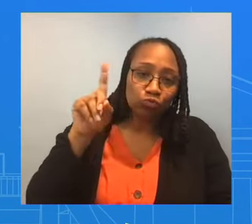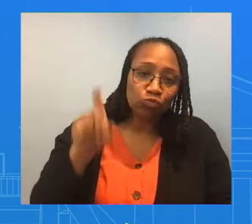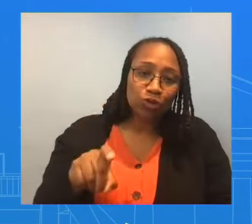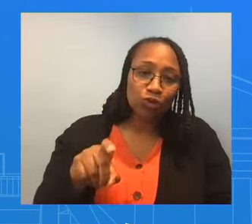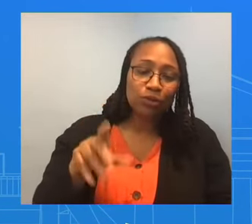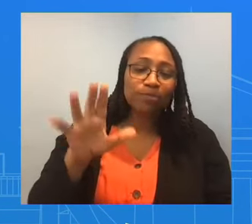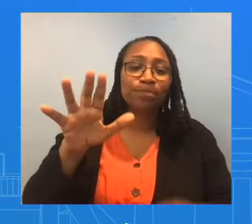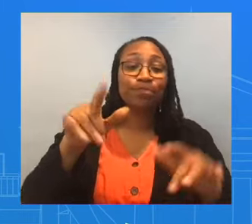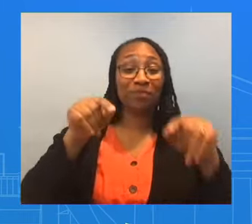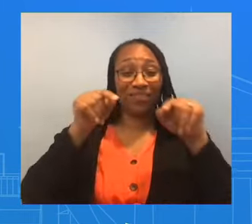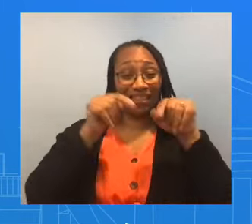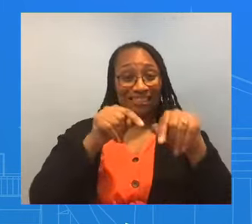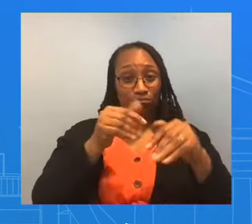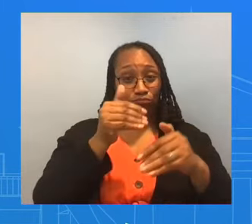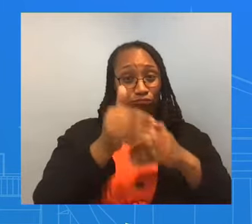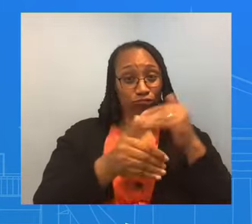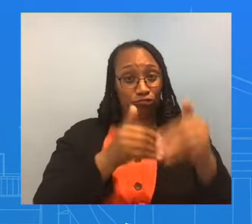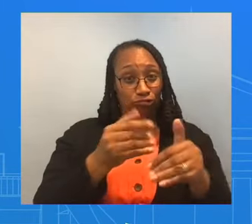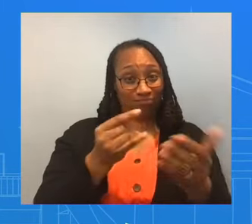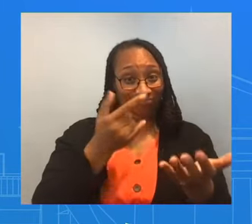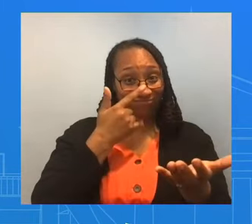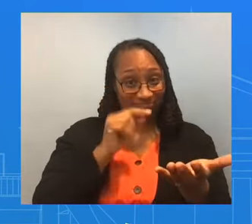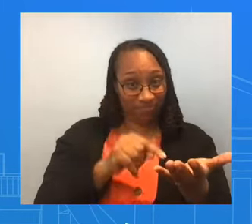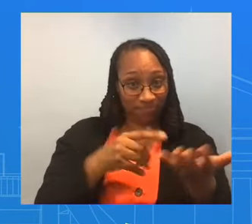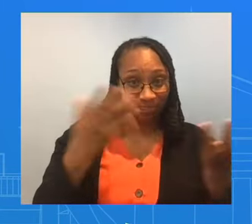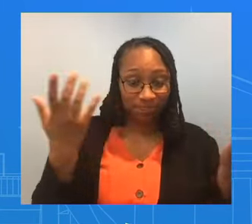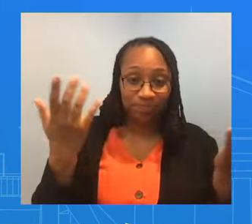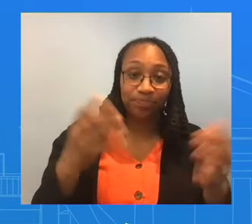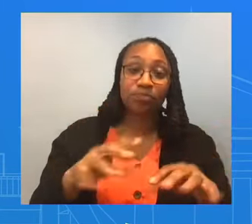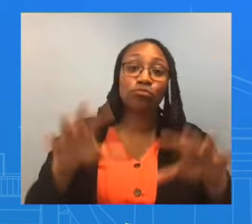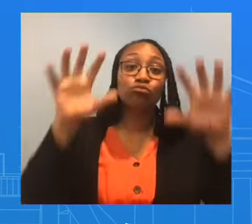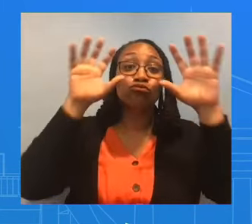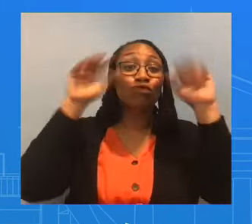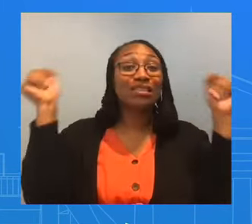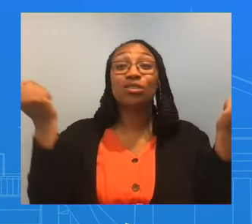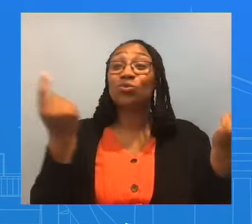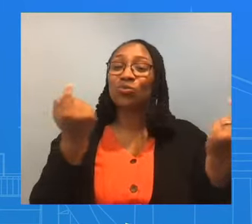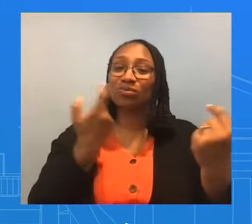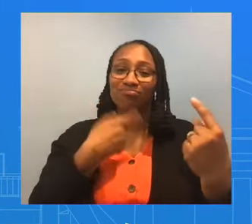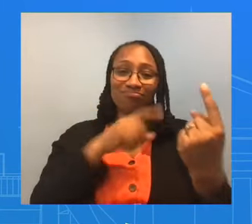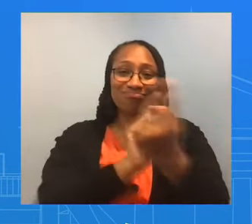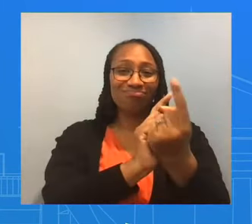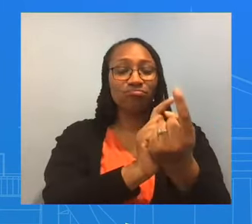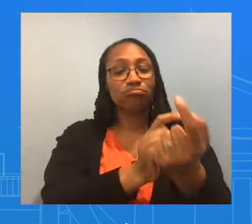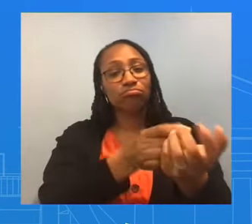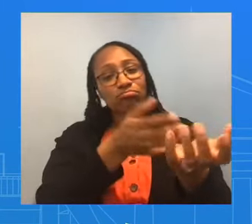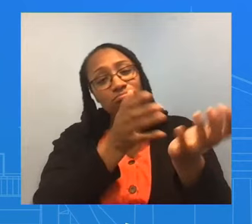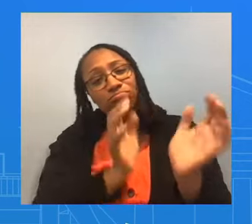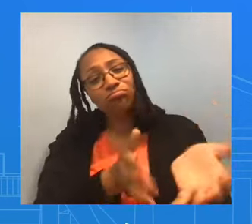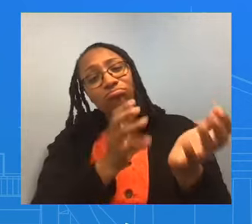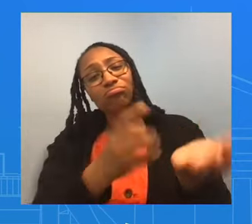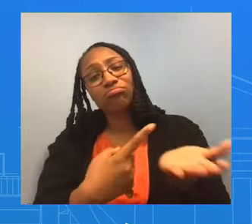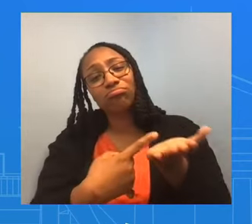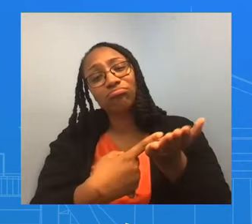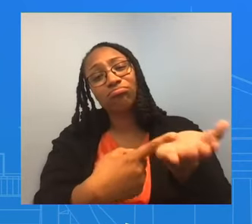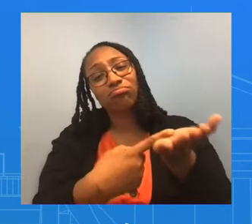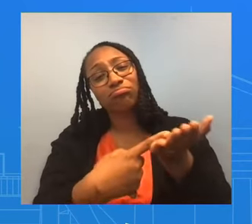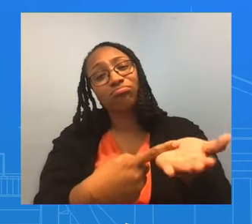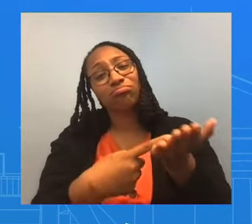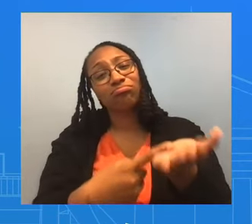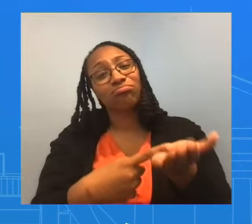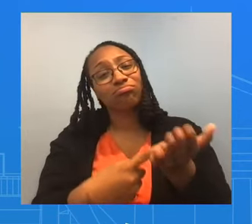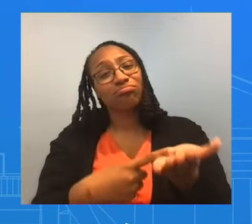always open to a conversation about lowering the deficit. Absolutely. That is something that the president wants to do. We talk about bipartisanship a lot. He has signed more